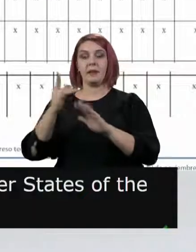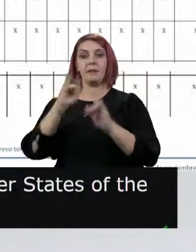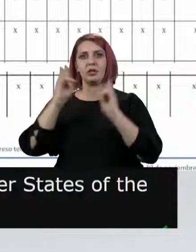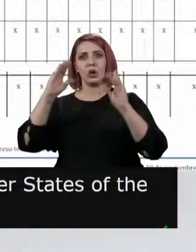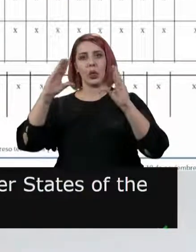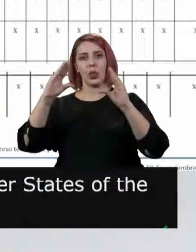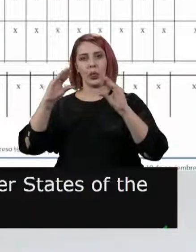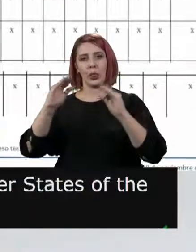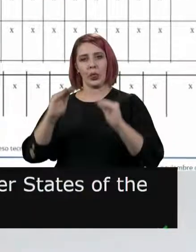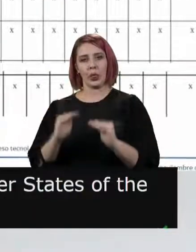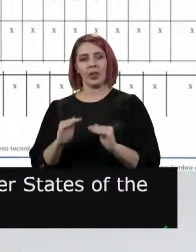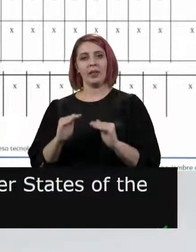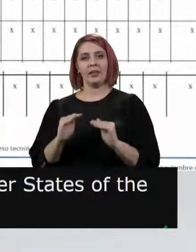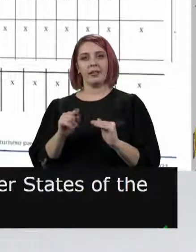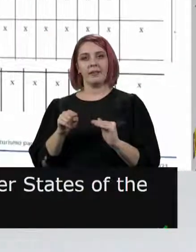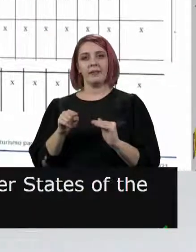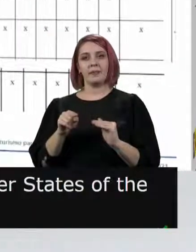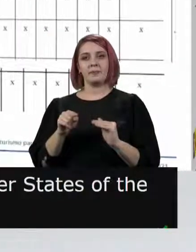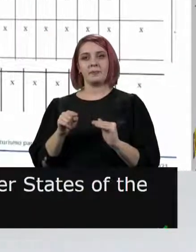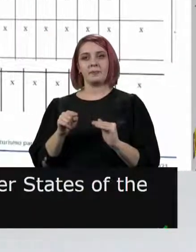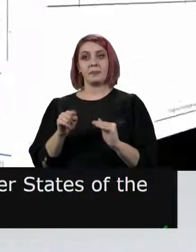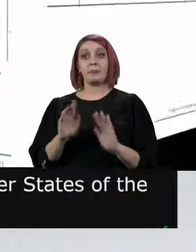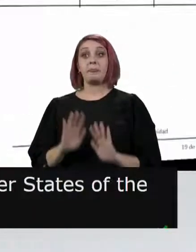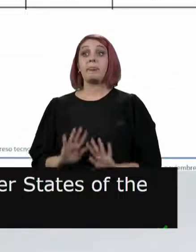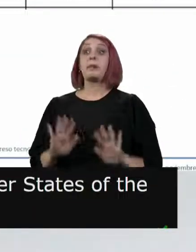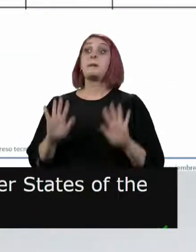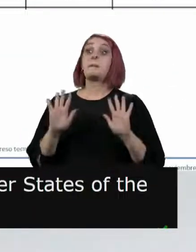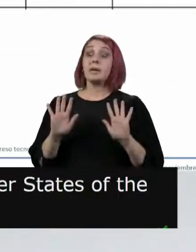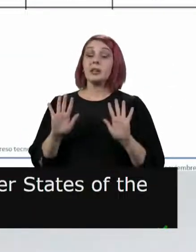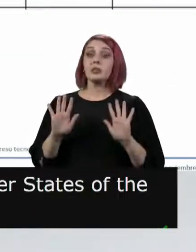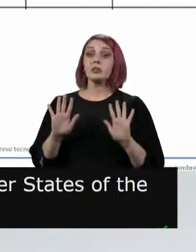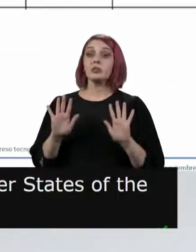nivel sonoro de los vehículos. The sound level was usually